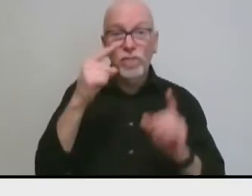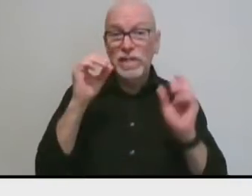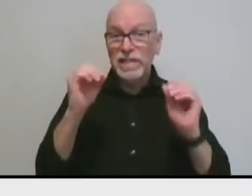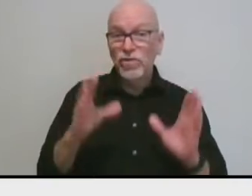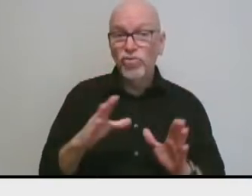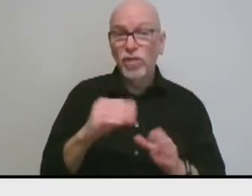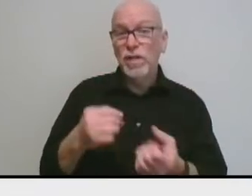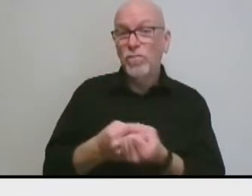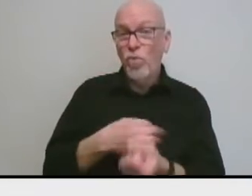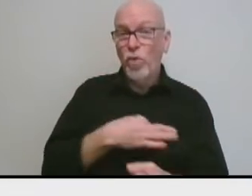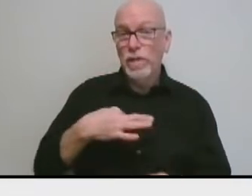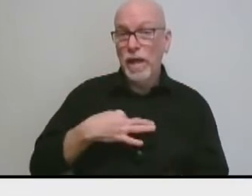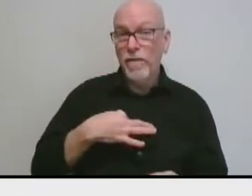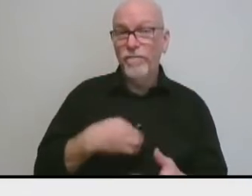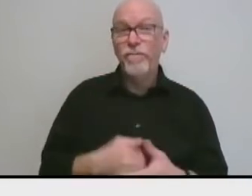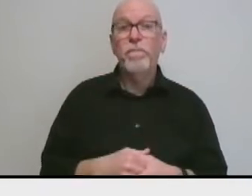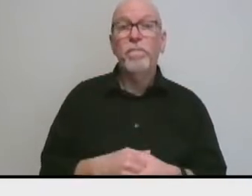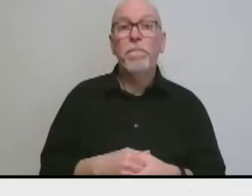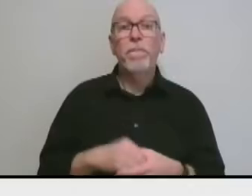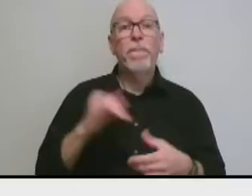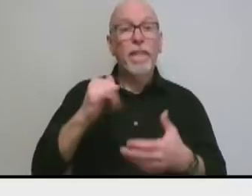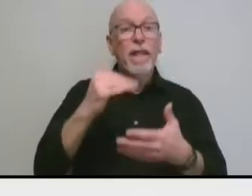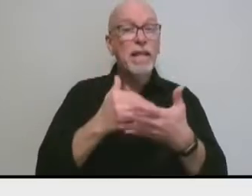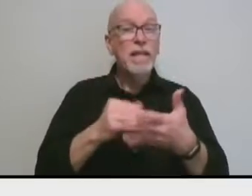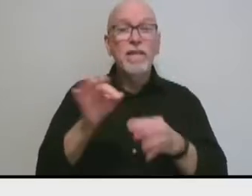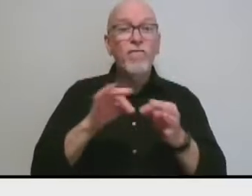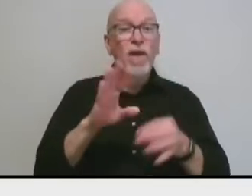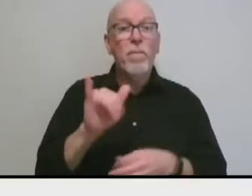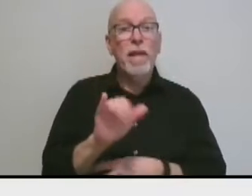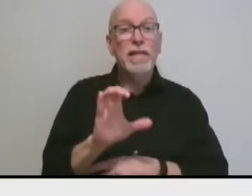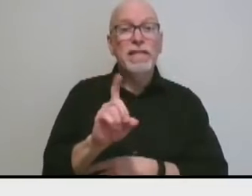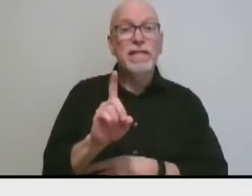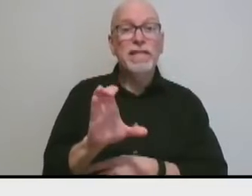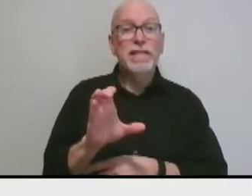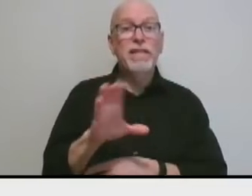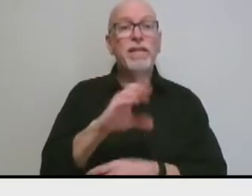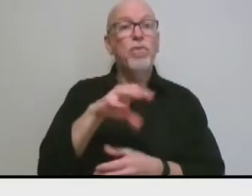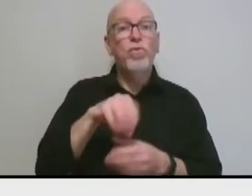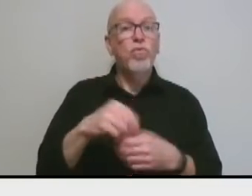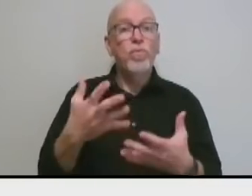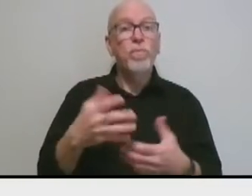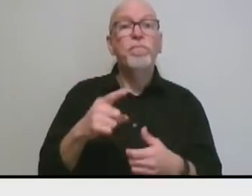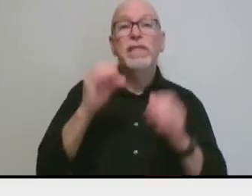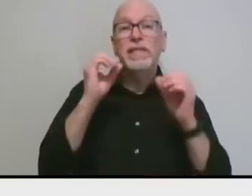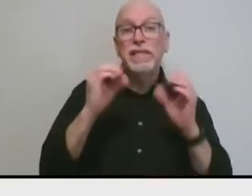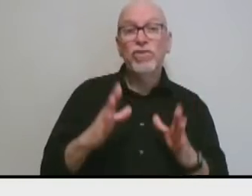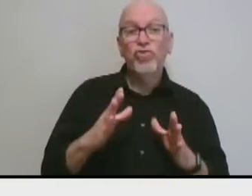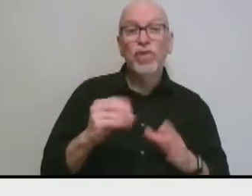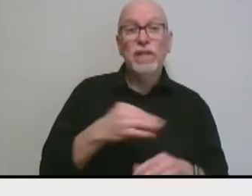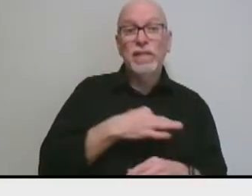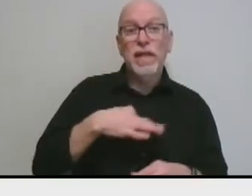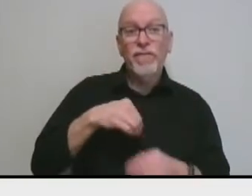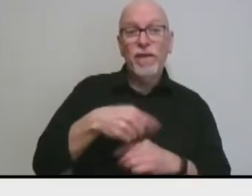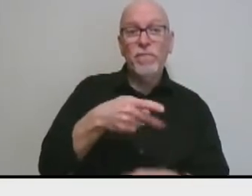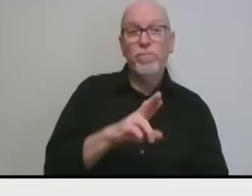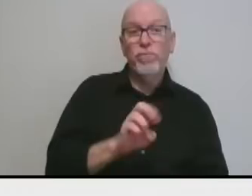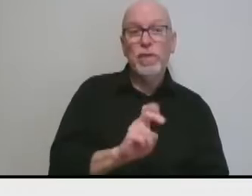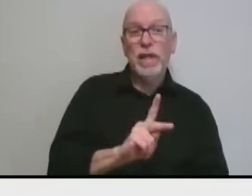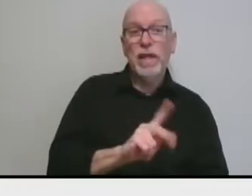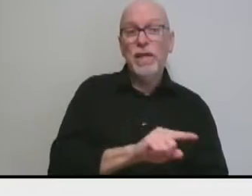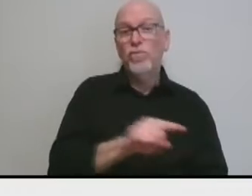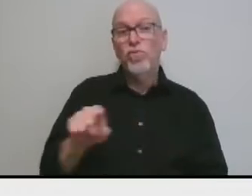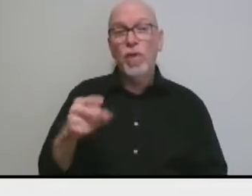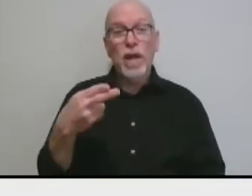support staff. The list is defined by the CDC and includes teachers and staff in pre-K through high